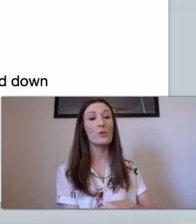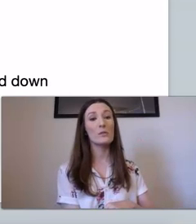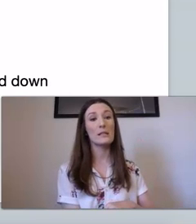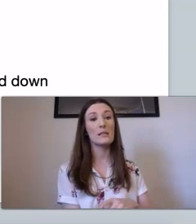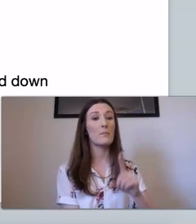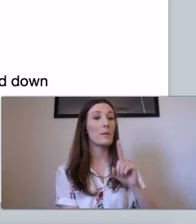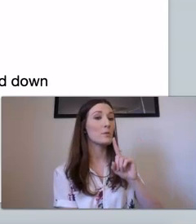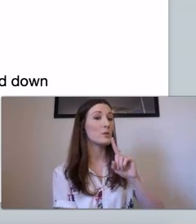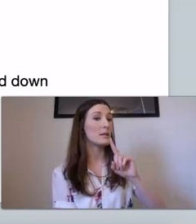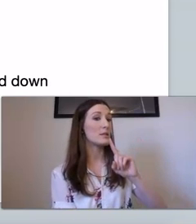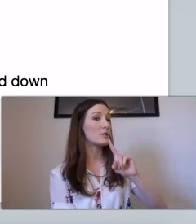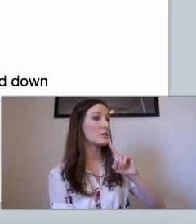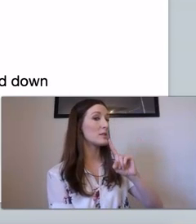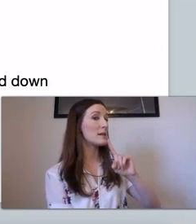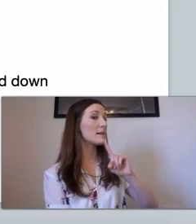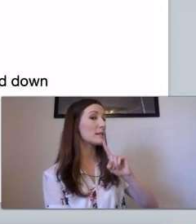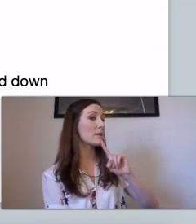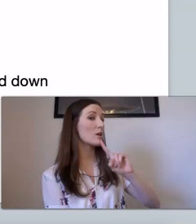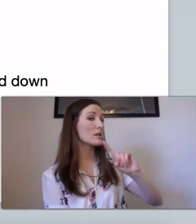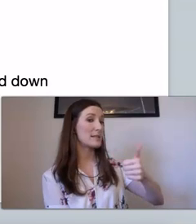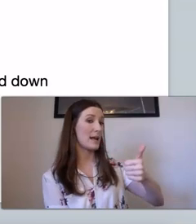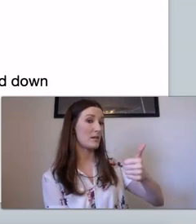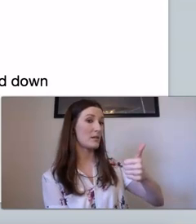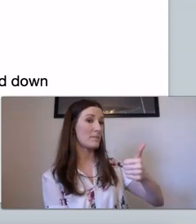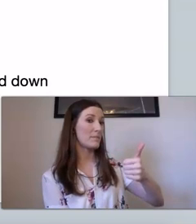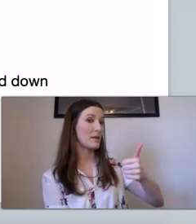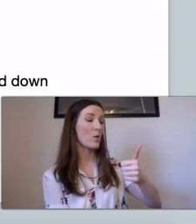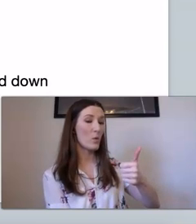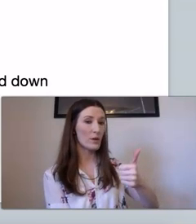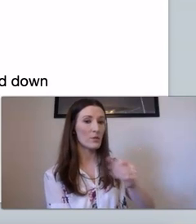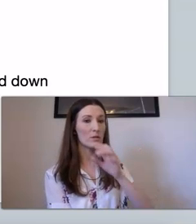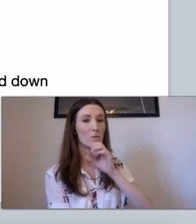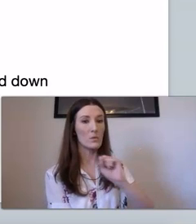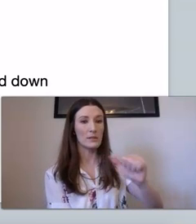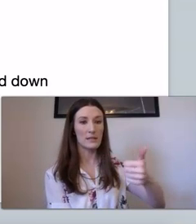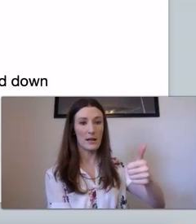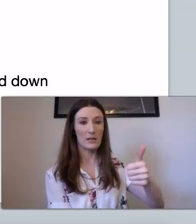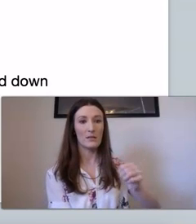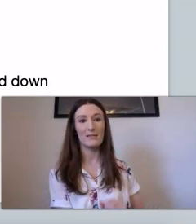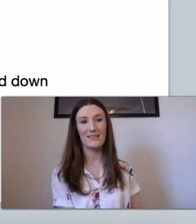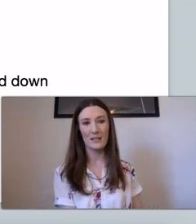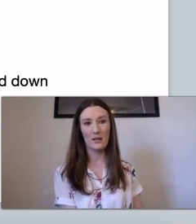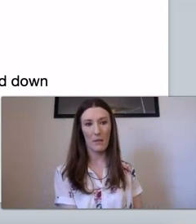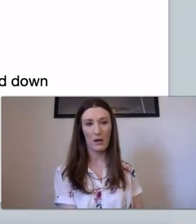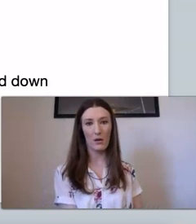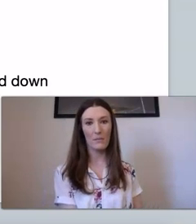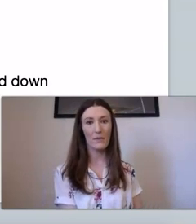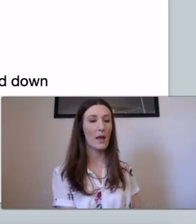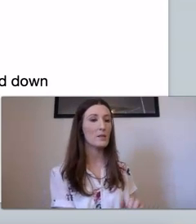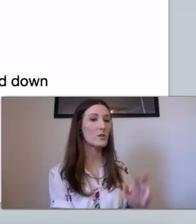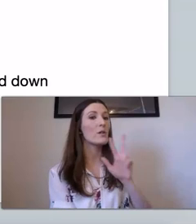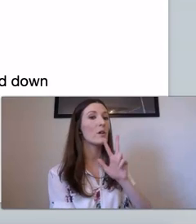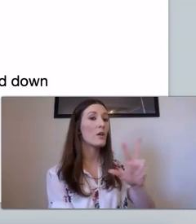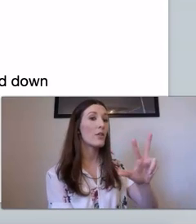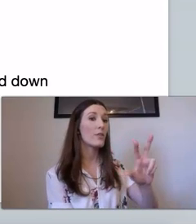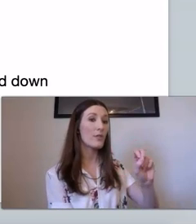so you will see some people do it. Index finger 10, or you can do old 10. Does not matter.